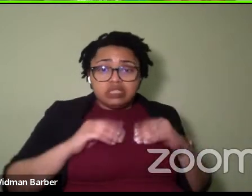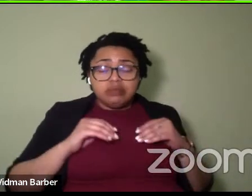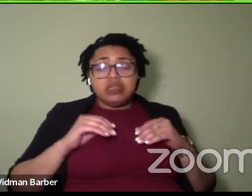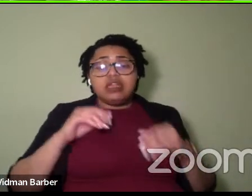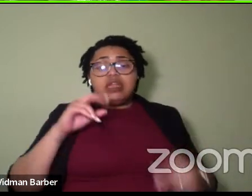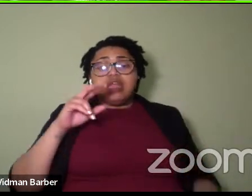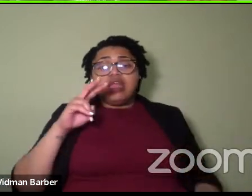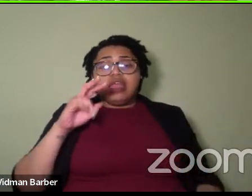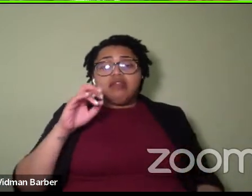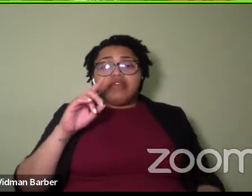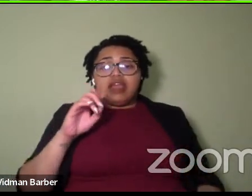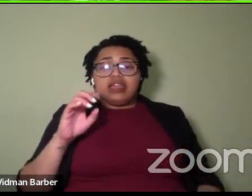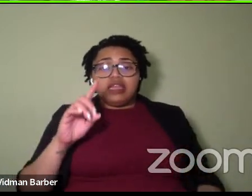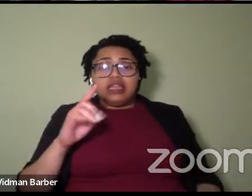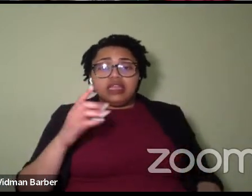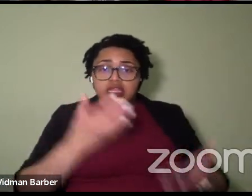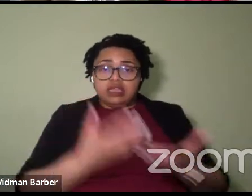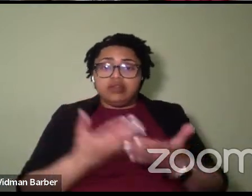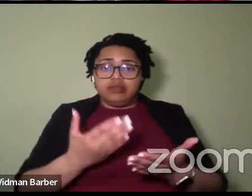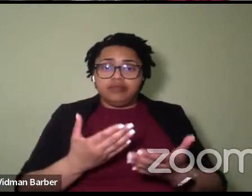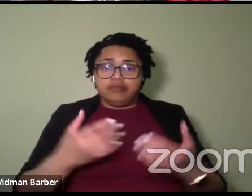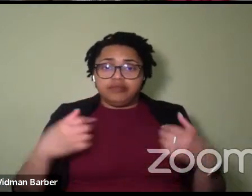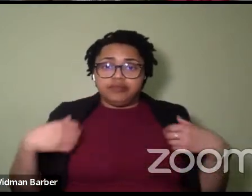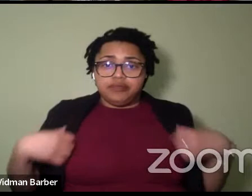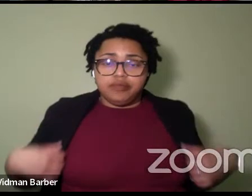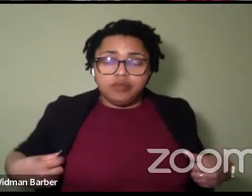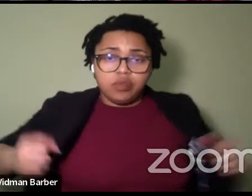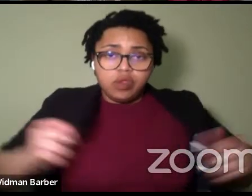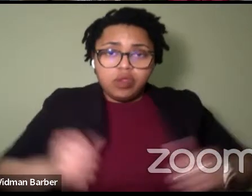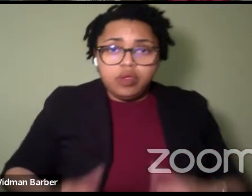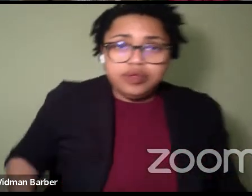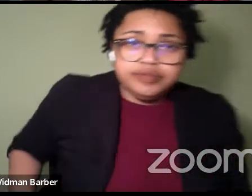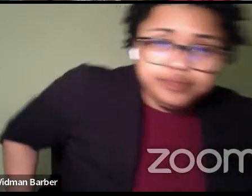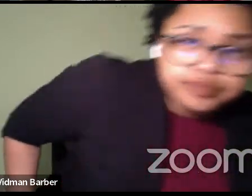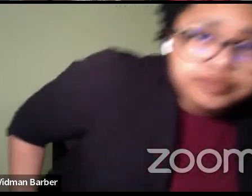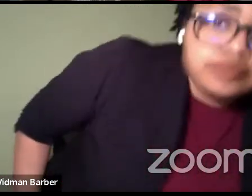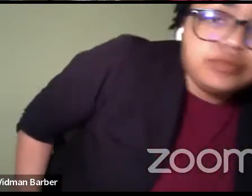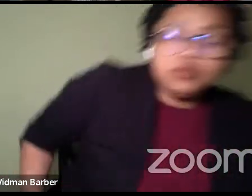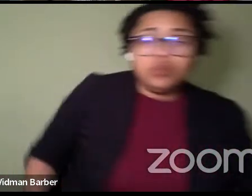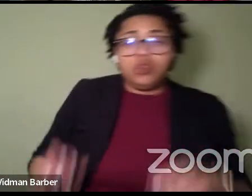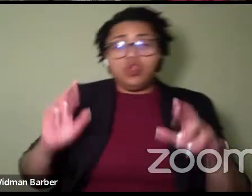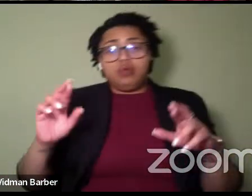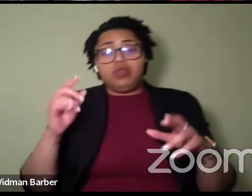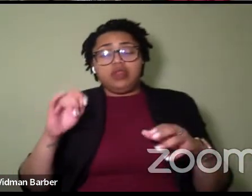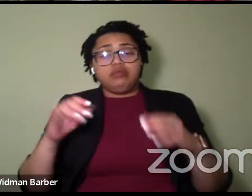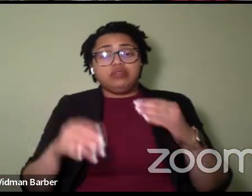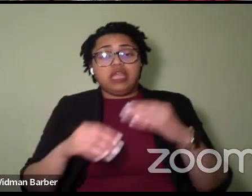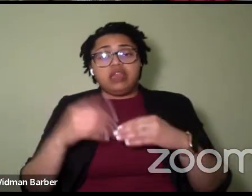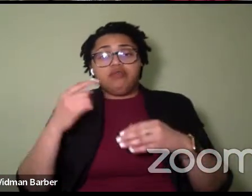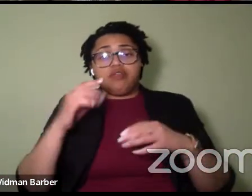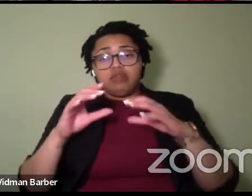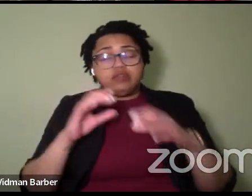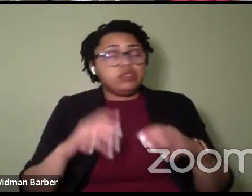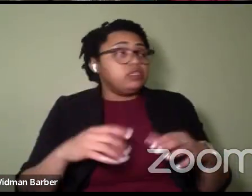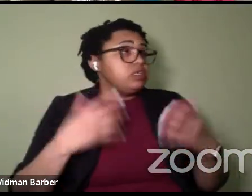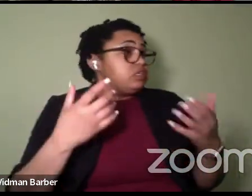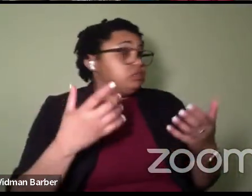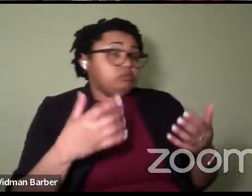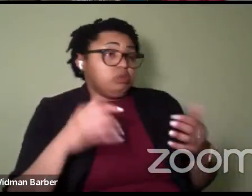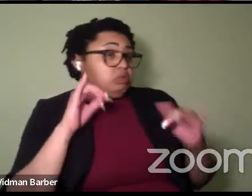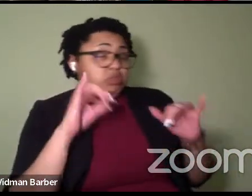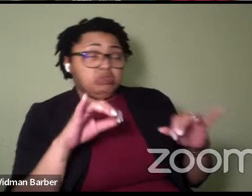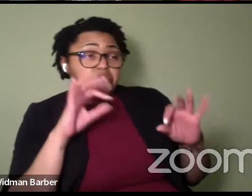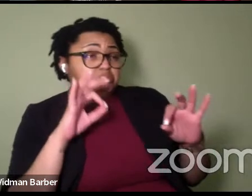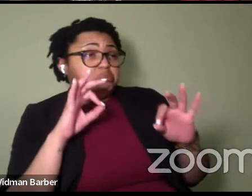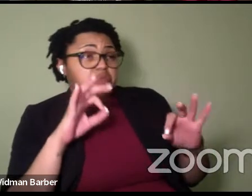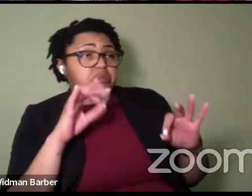conversation. Yeah, no, I think this is great. This is the healing I needed. So this is just selfish at this point. I just needed to come